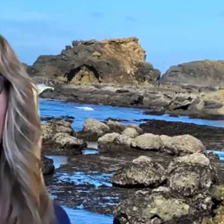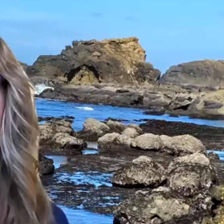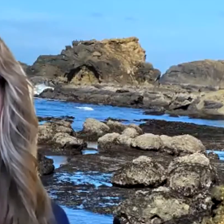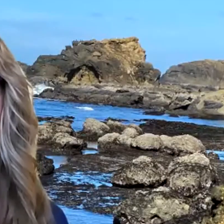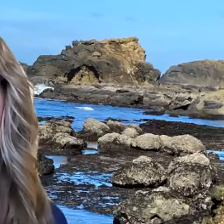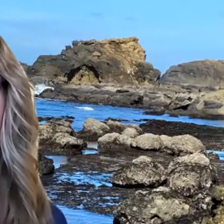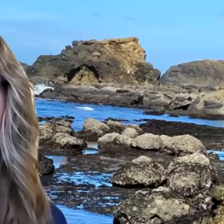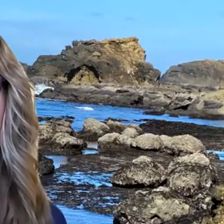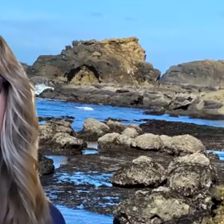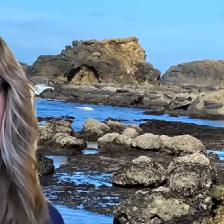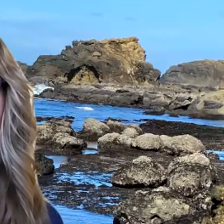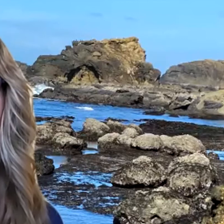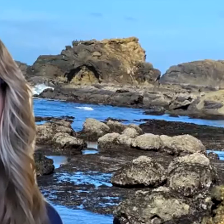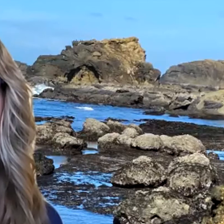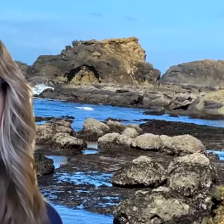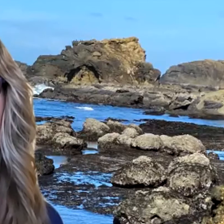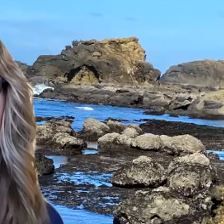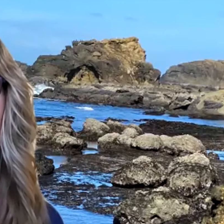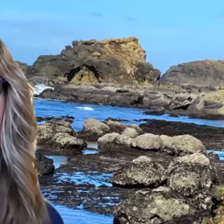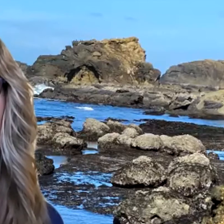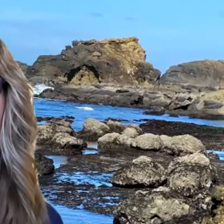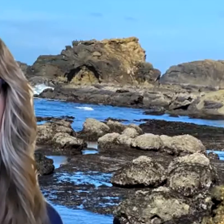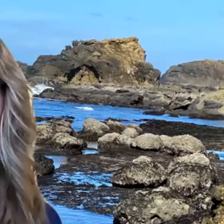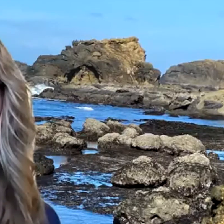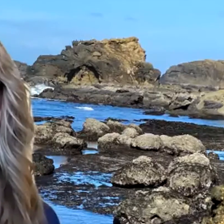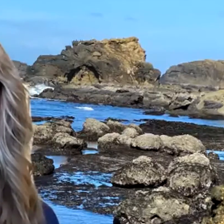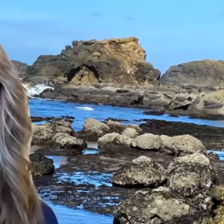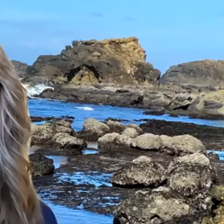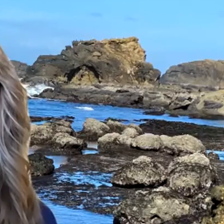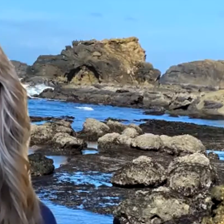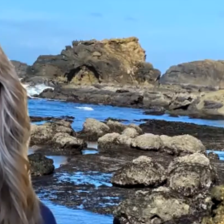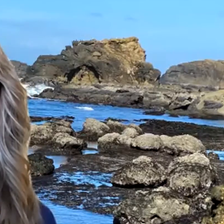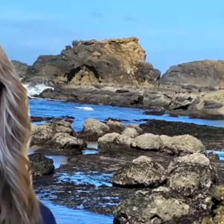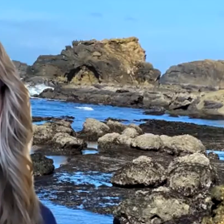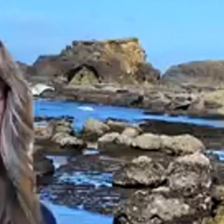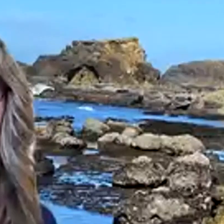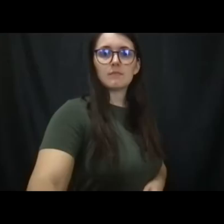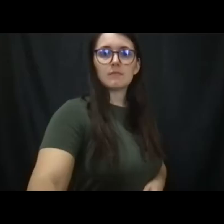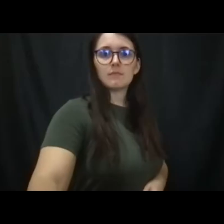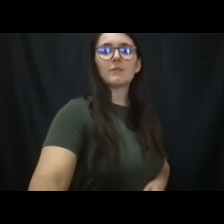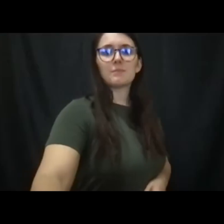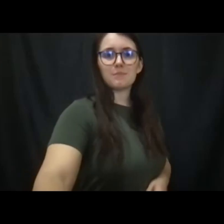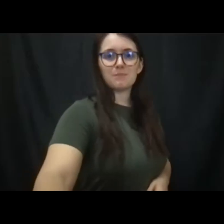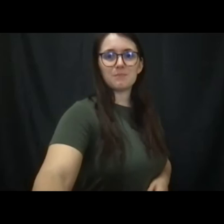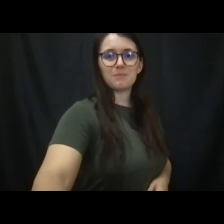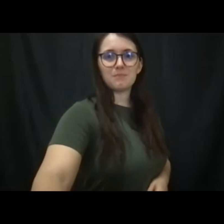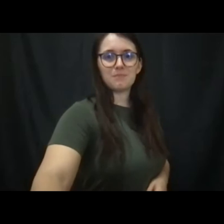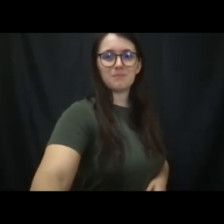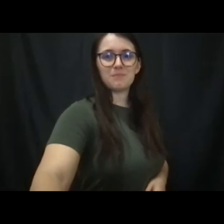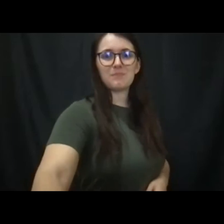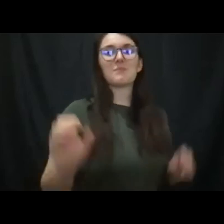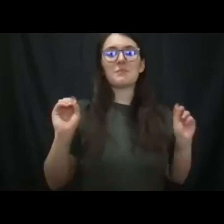think, I'm sorry. I think I need to add a spotlight here. There we go. We're